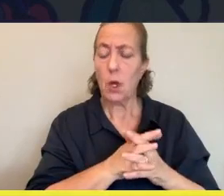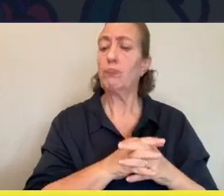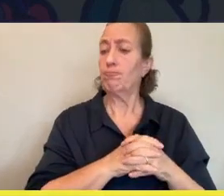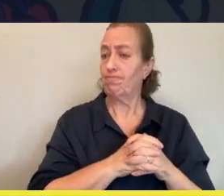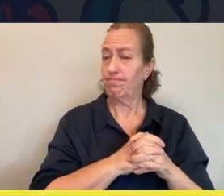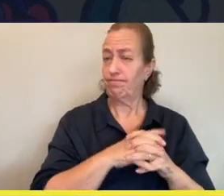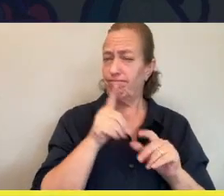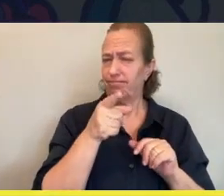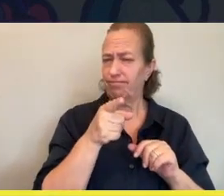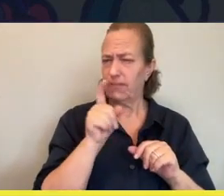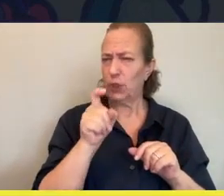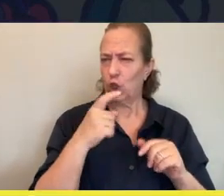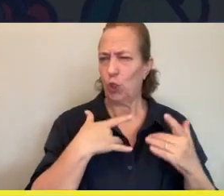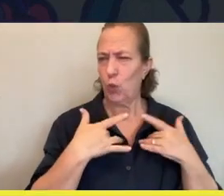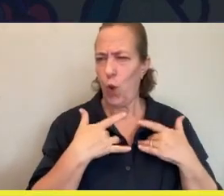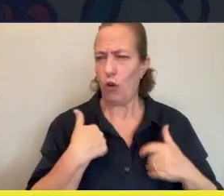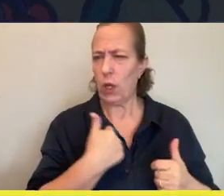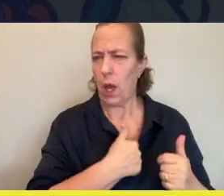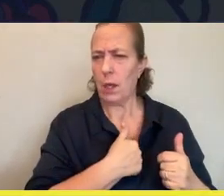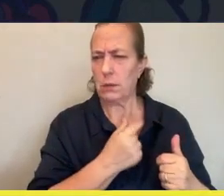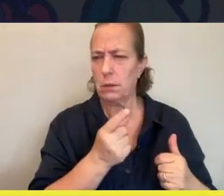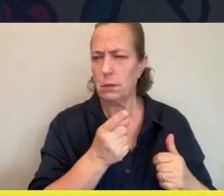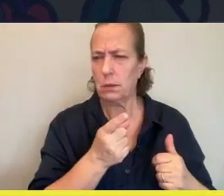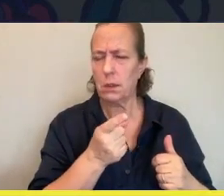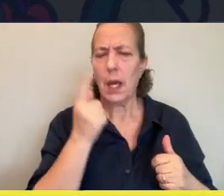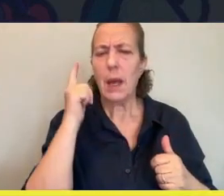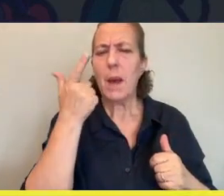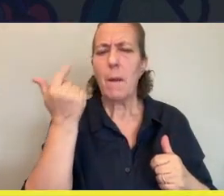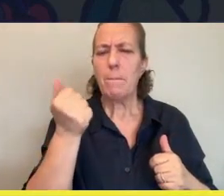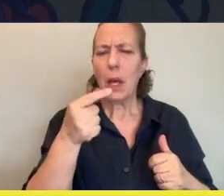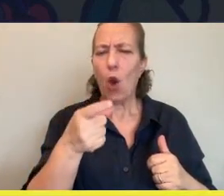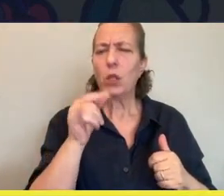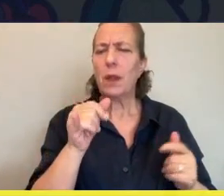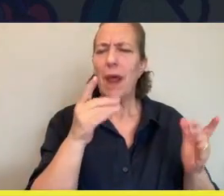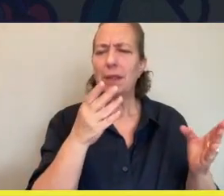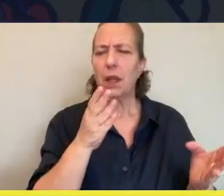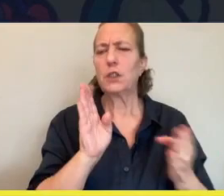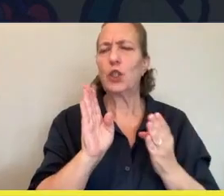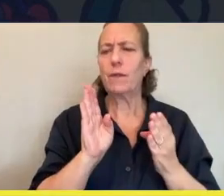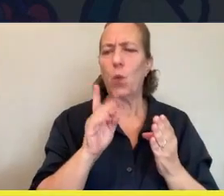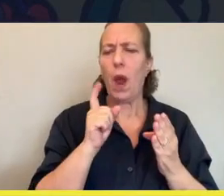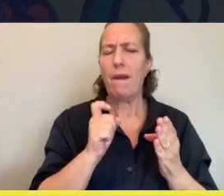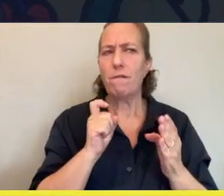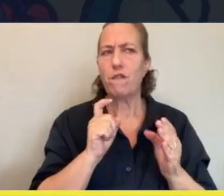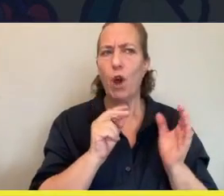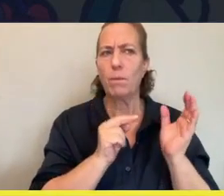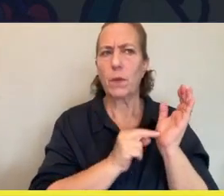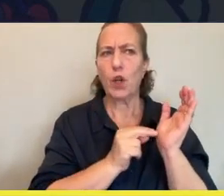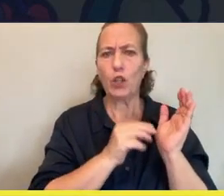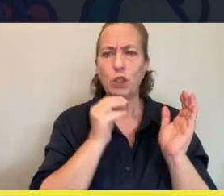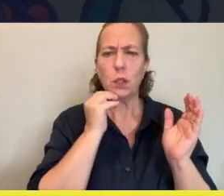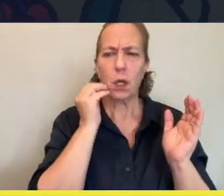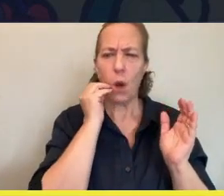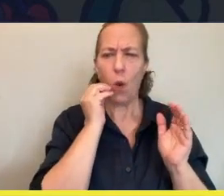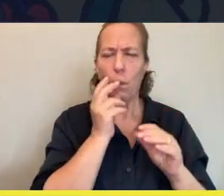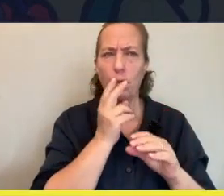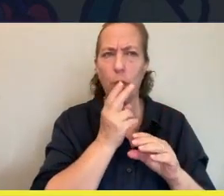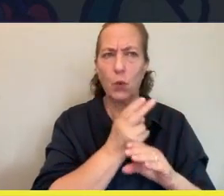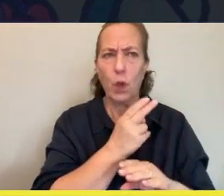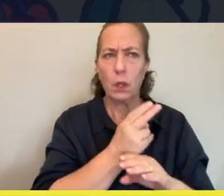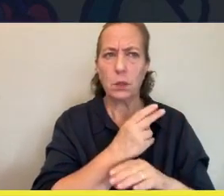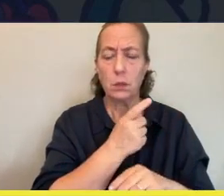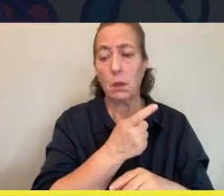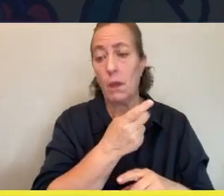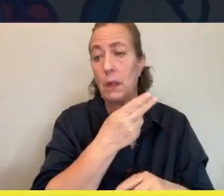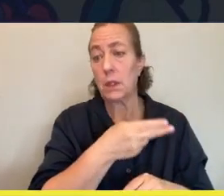in part because it suggests that the shift away from nursing home utilization, which certainly a very high priority for